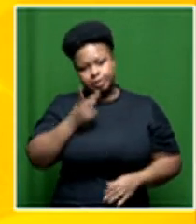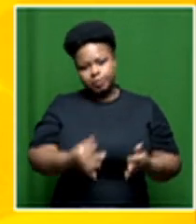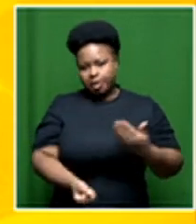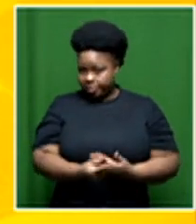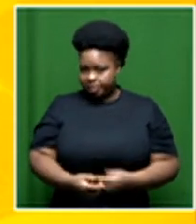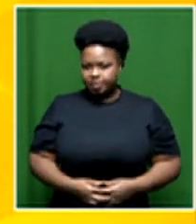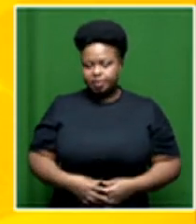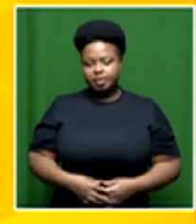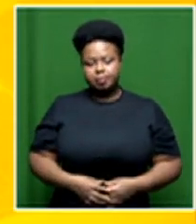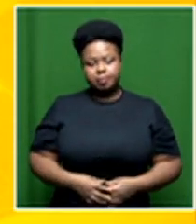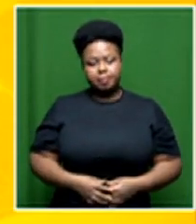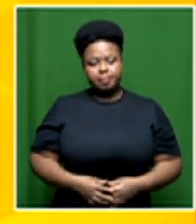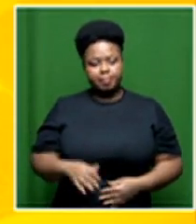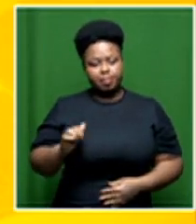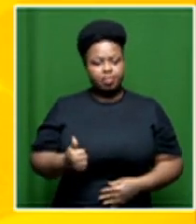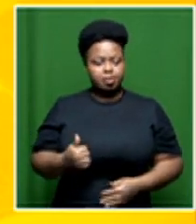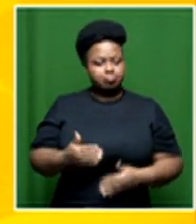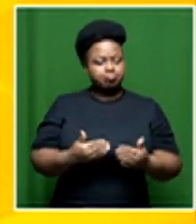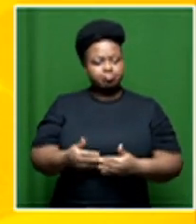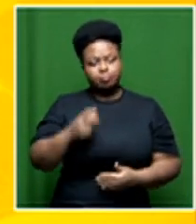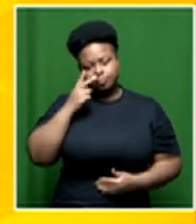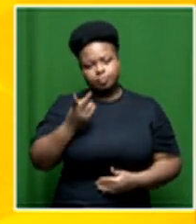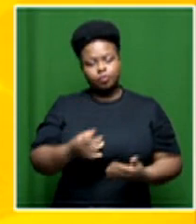what happens. We'll take it as, of course, and